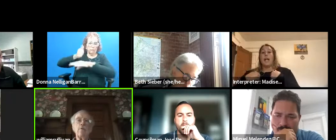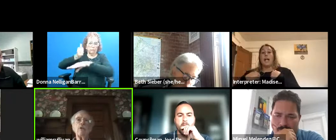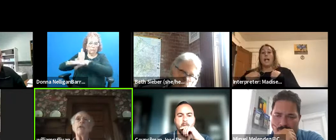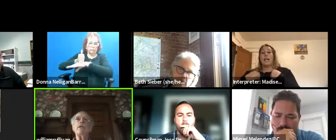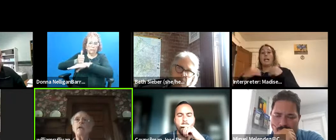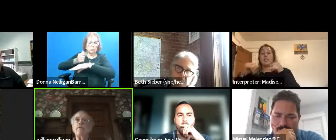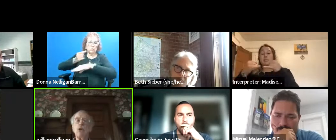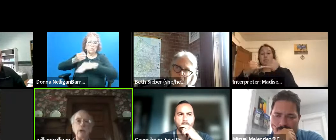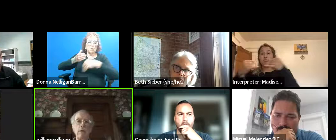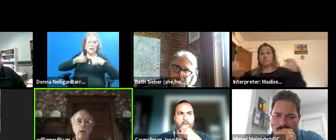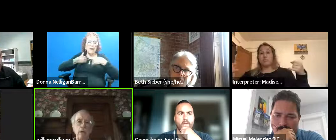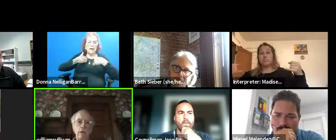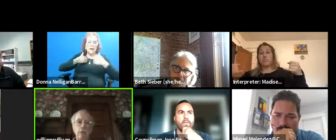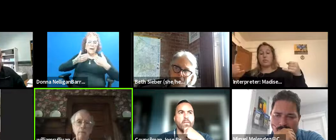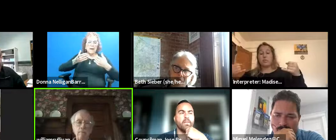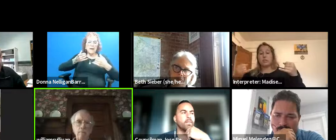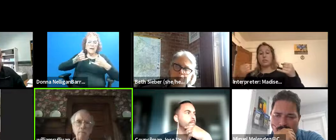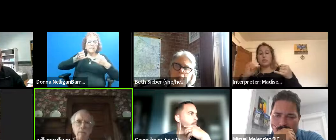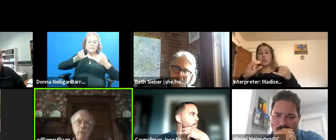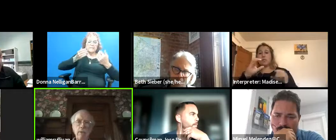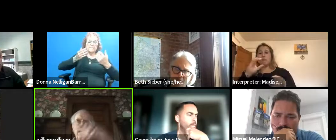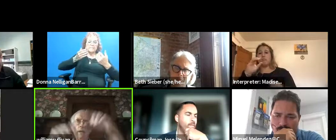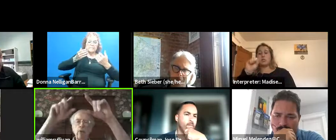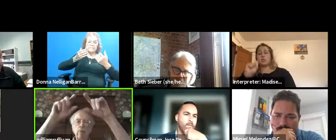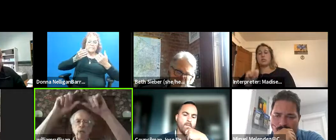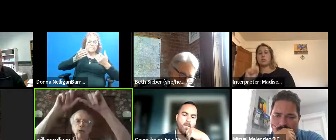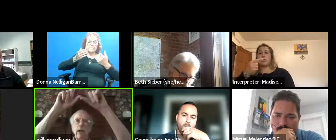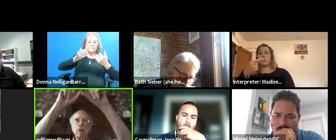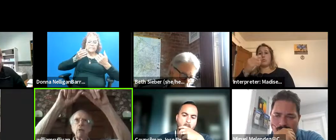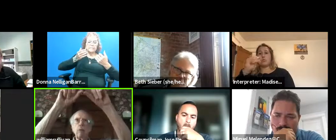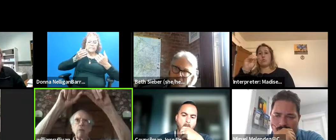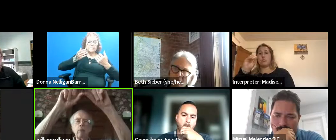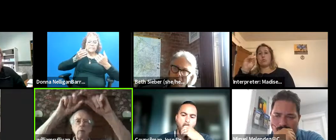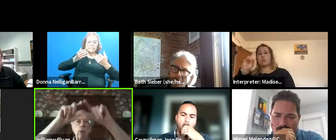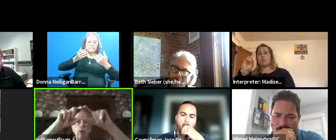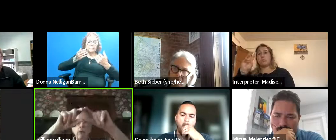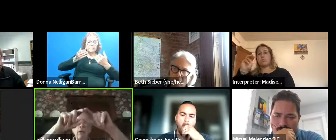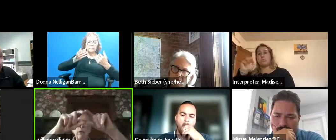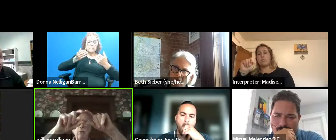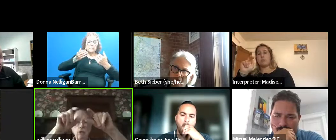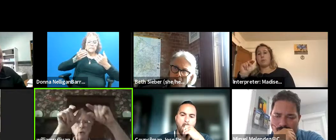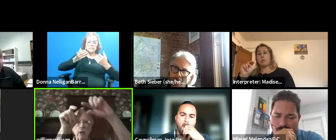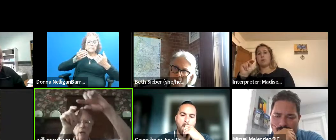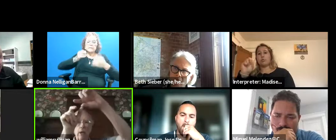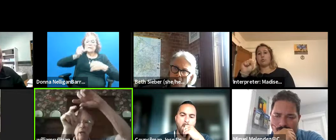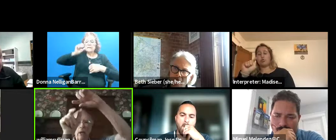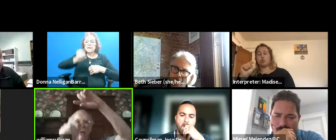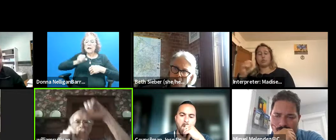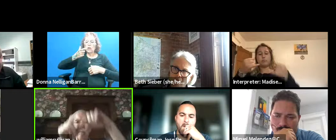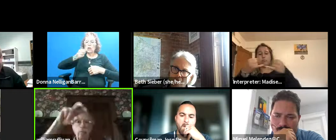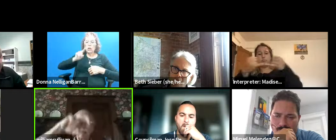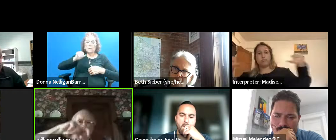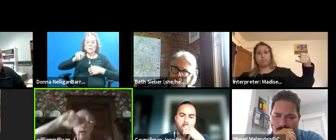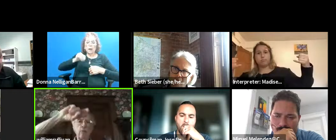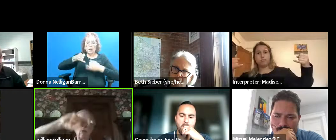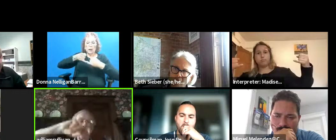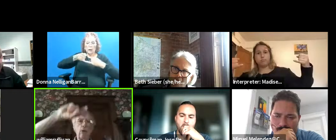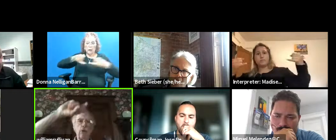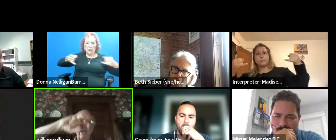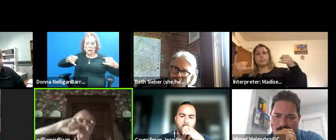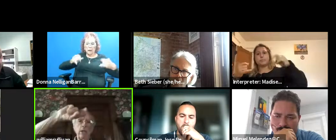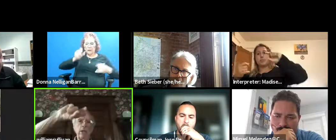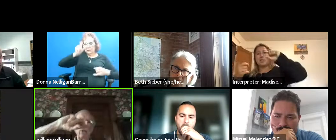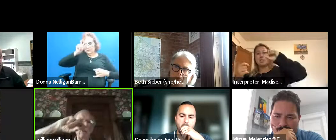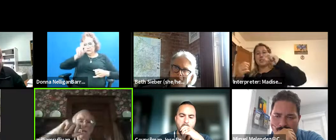the general vicinity of Colgate, Rochester. I don't remember exactly where it is, but most of the districts tend to